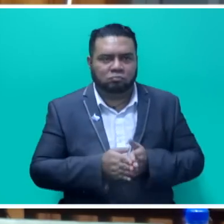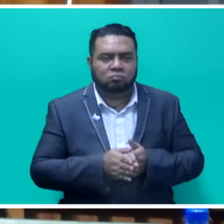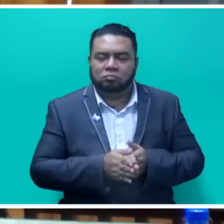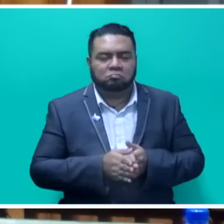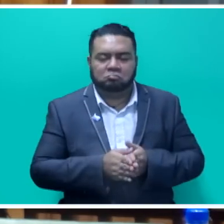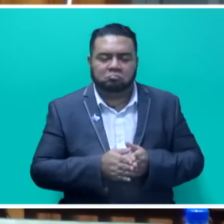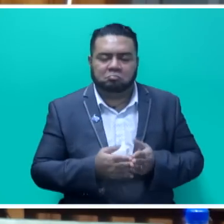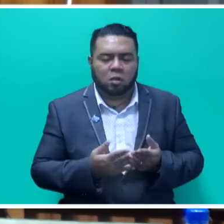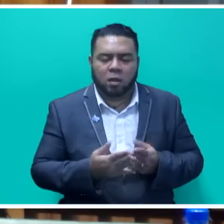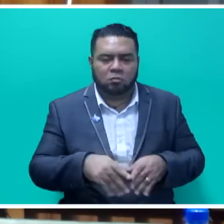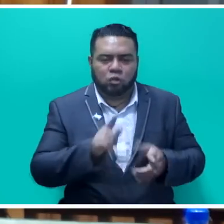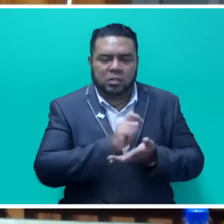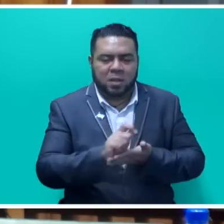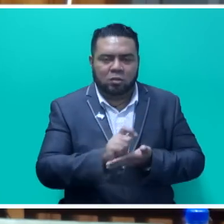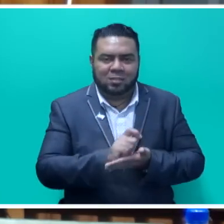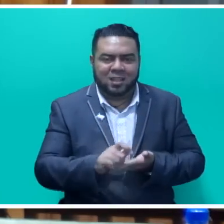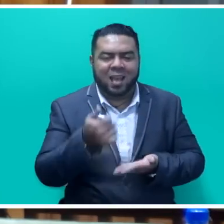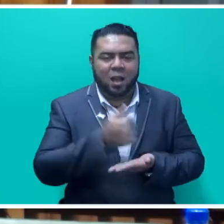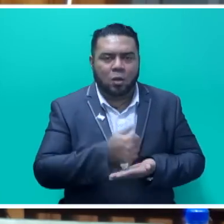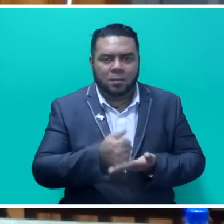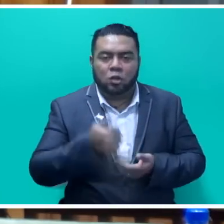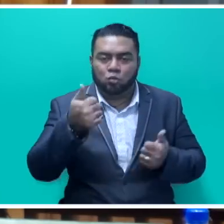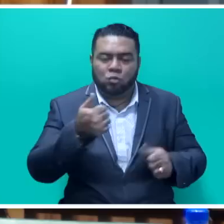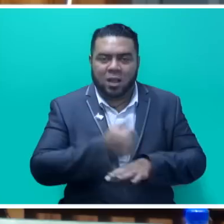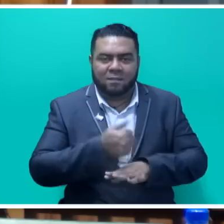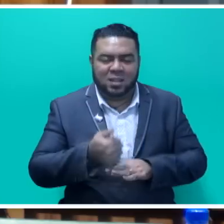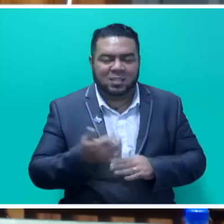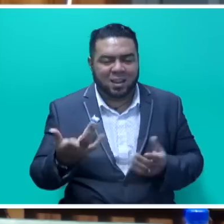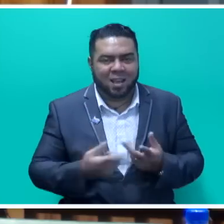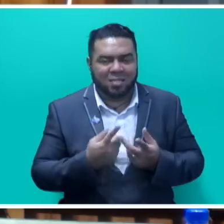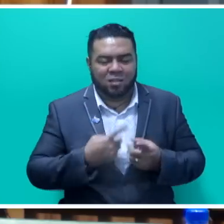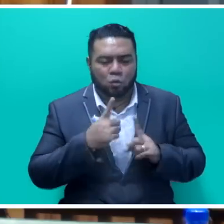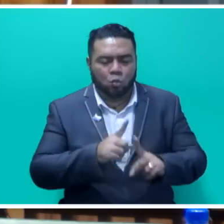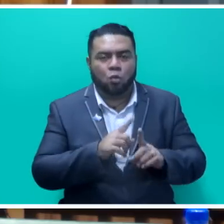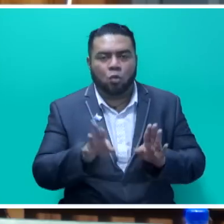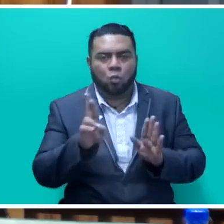of transparency, accountability, good governance, and adherence to the rule of law.